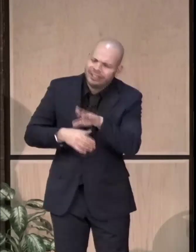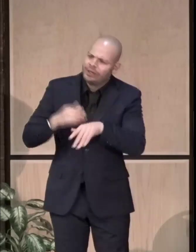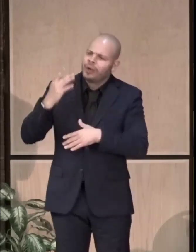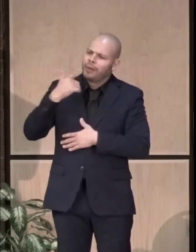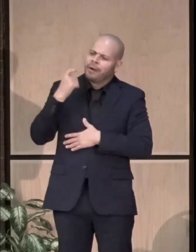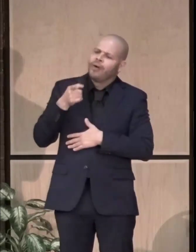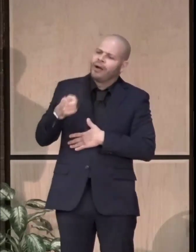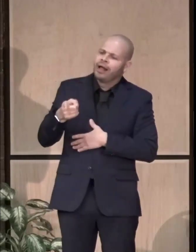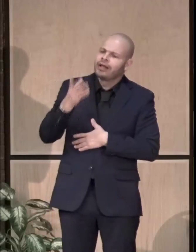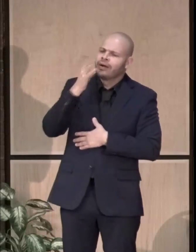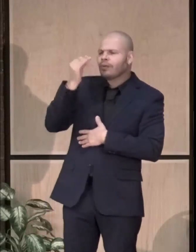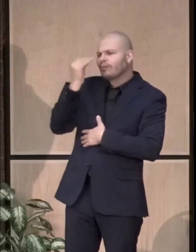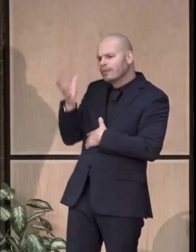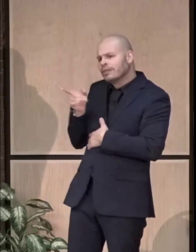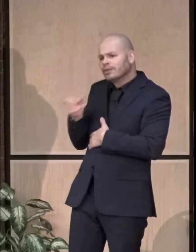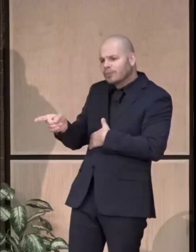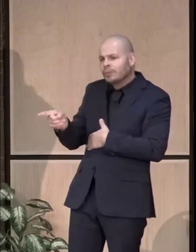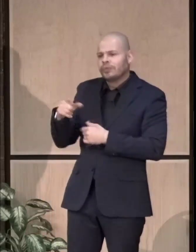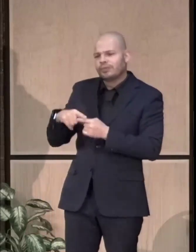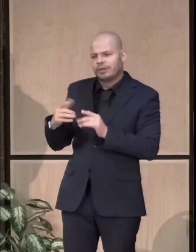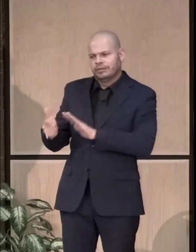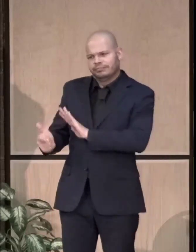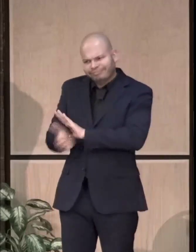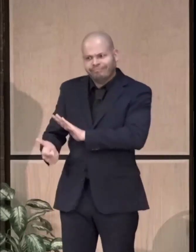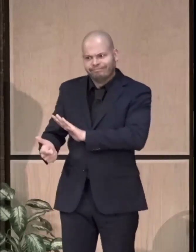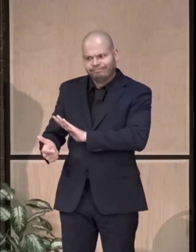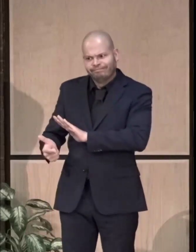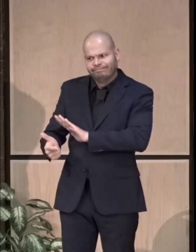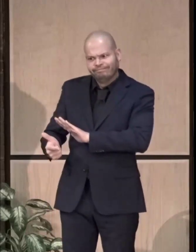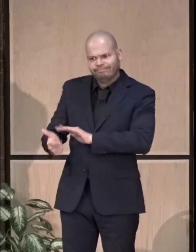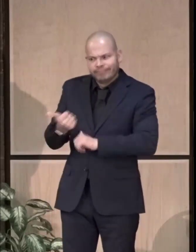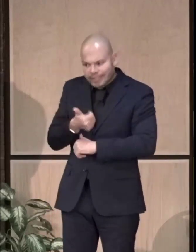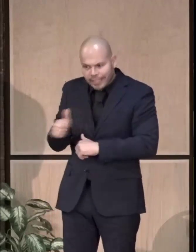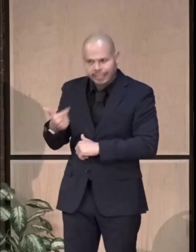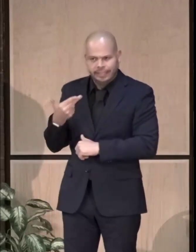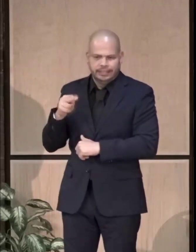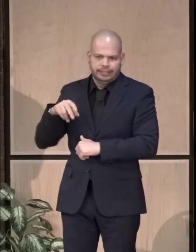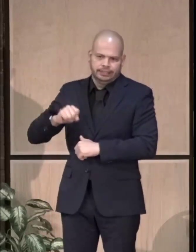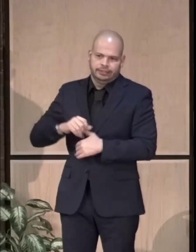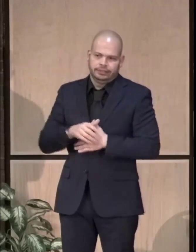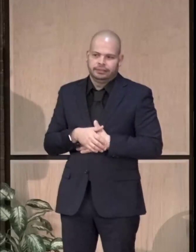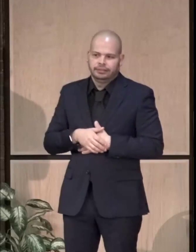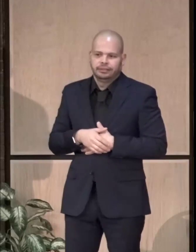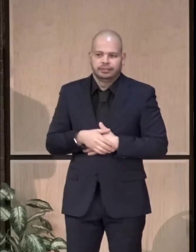The intention behind this conversation was to answer their questions, and the conversation didn't lead to that.